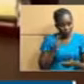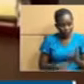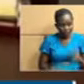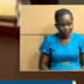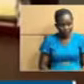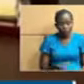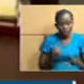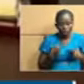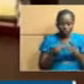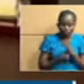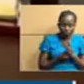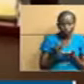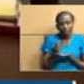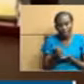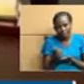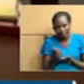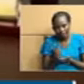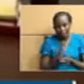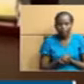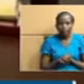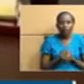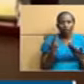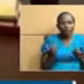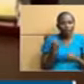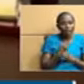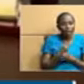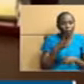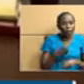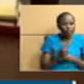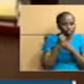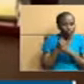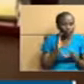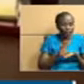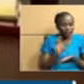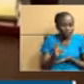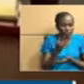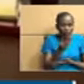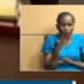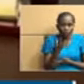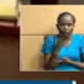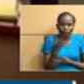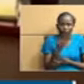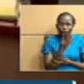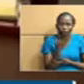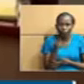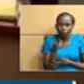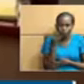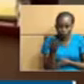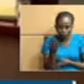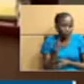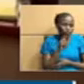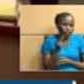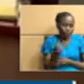We have issues of financing. You have done budget analysis. We have a budget of 45.4 trillion shillings for